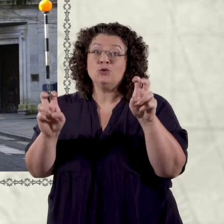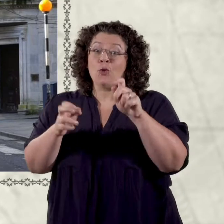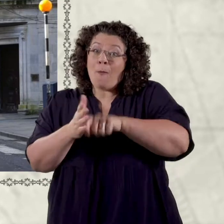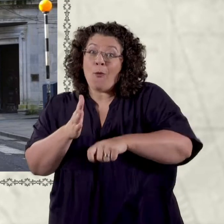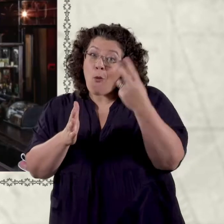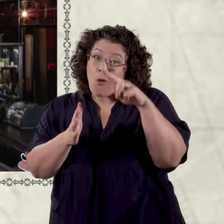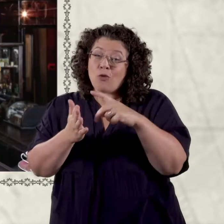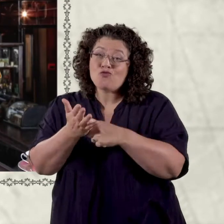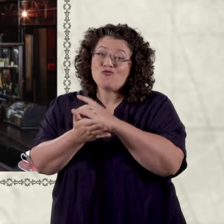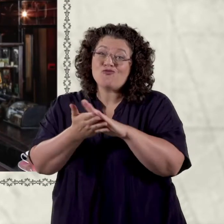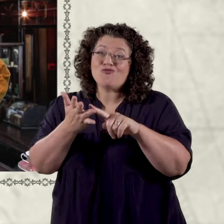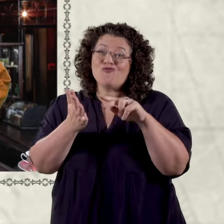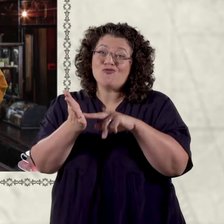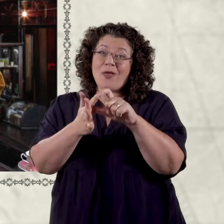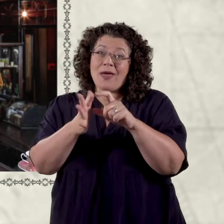Stores.